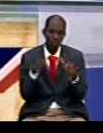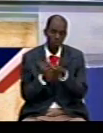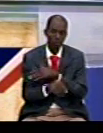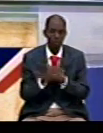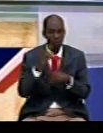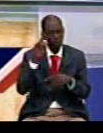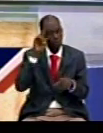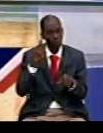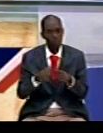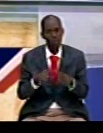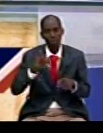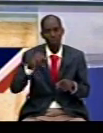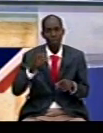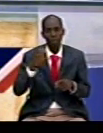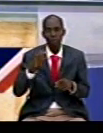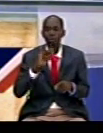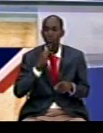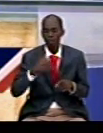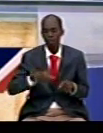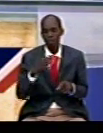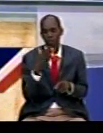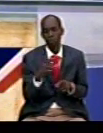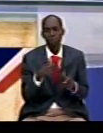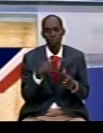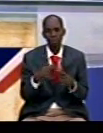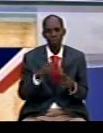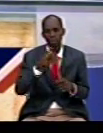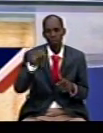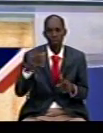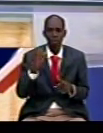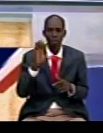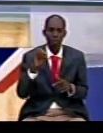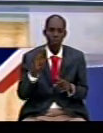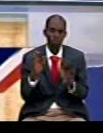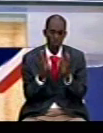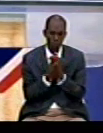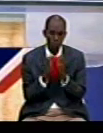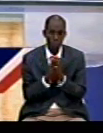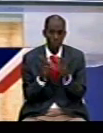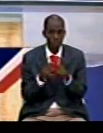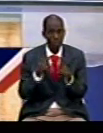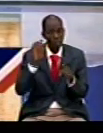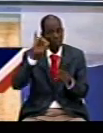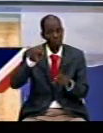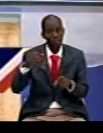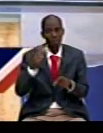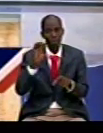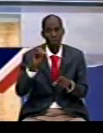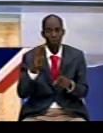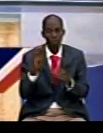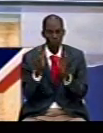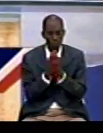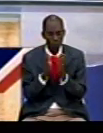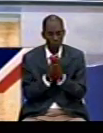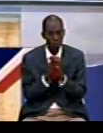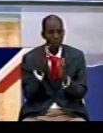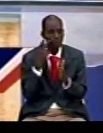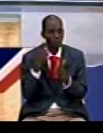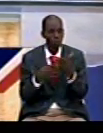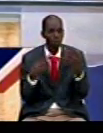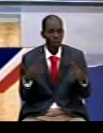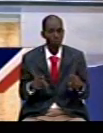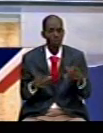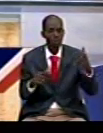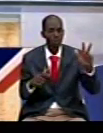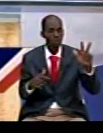to pray. And as he prayed, look at what happened. In Genesis chapter 32, verse 25,